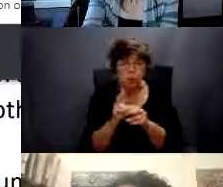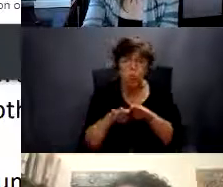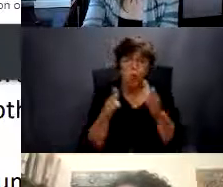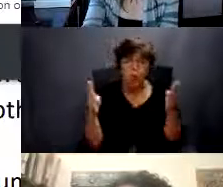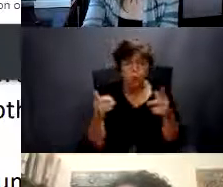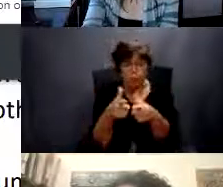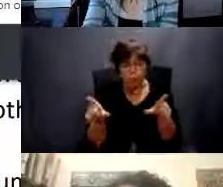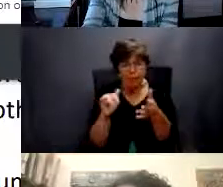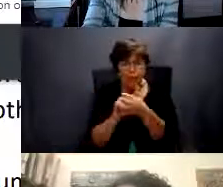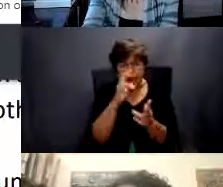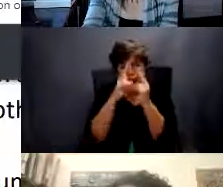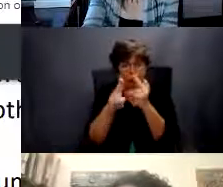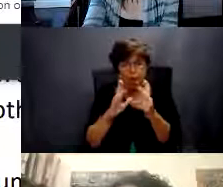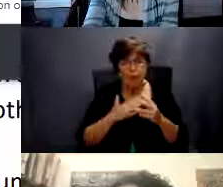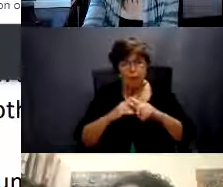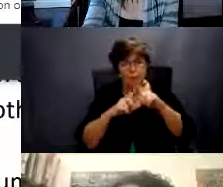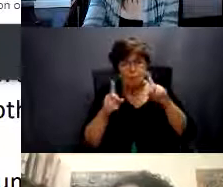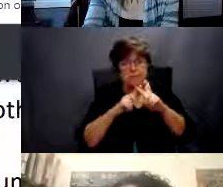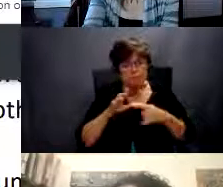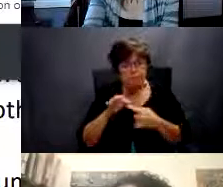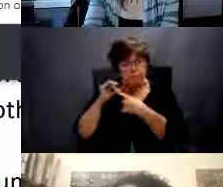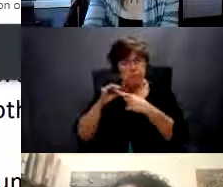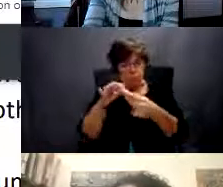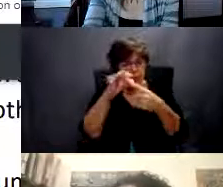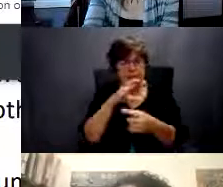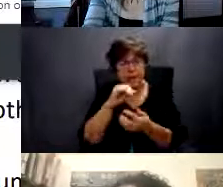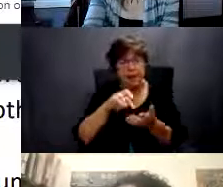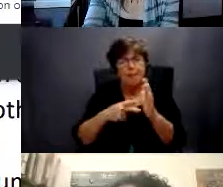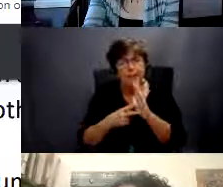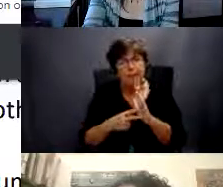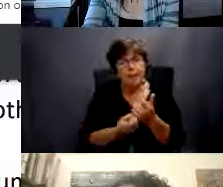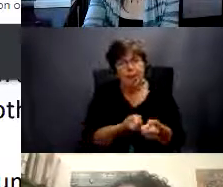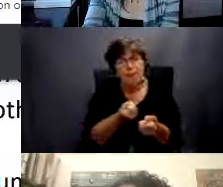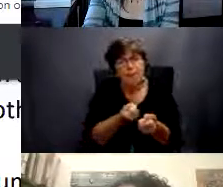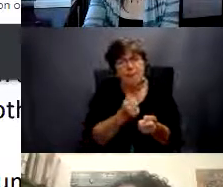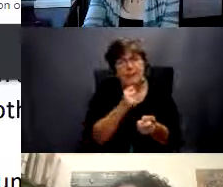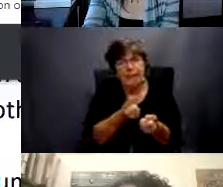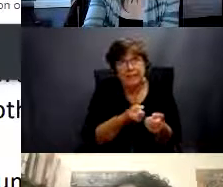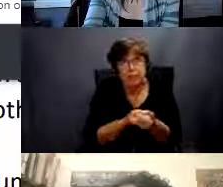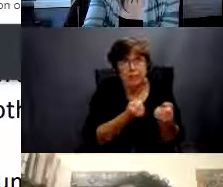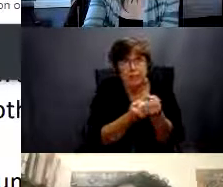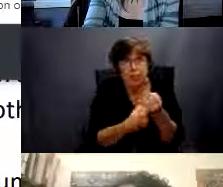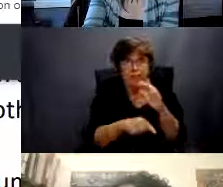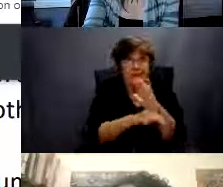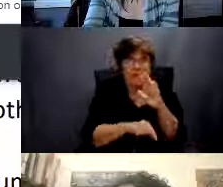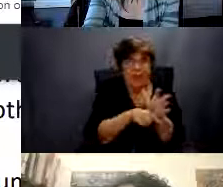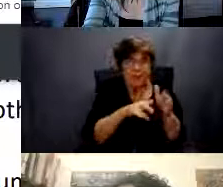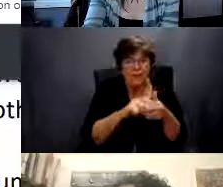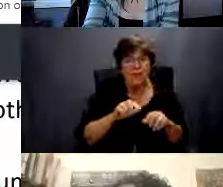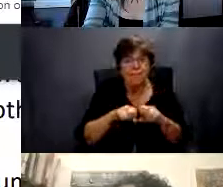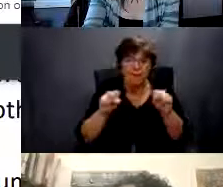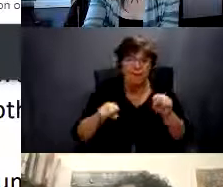that honors our differences and avoids reinforcing the negative ways that systems have labeled